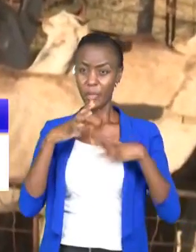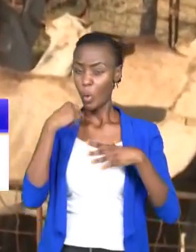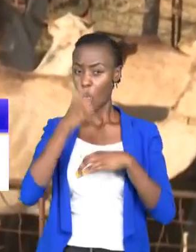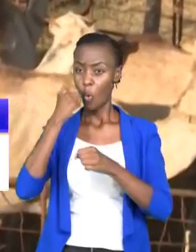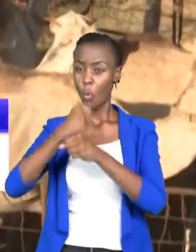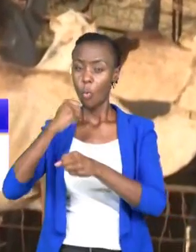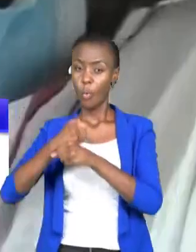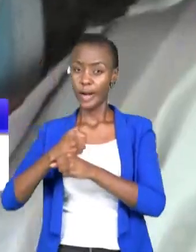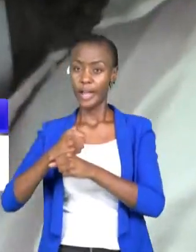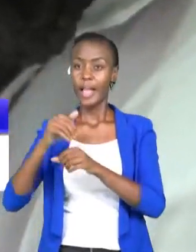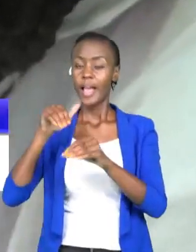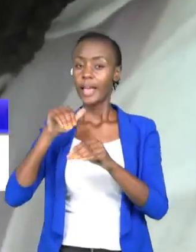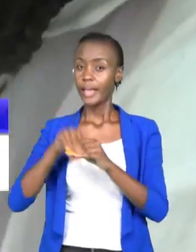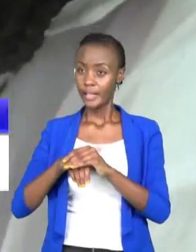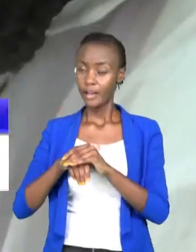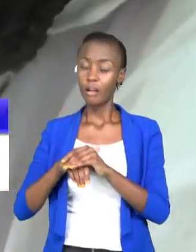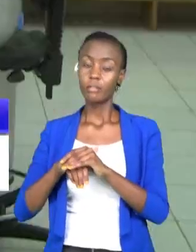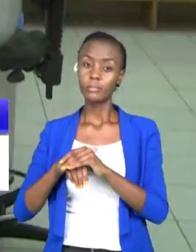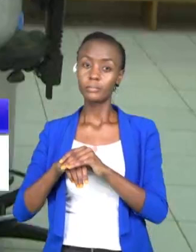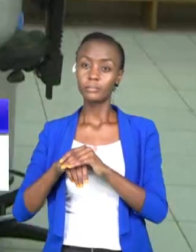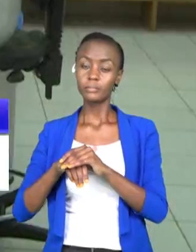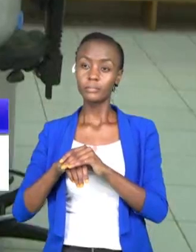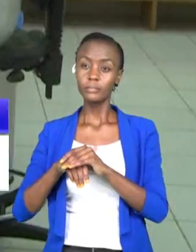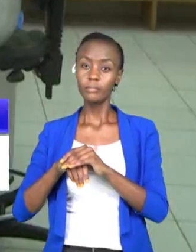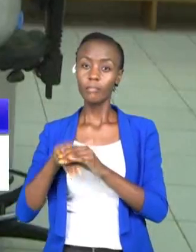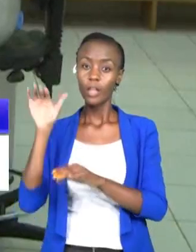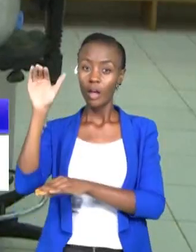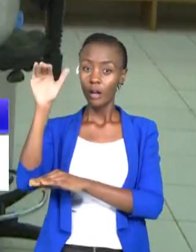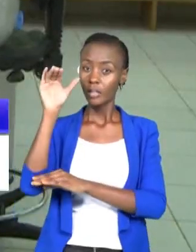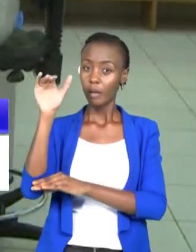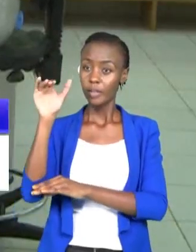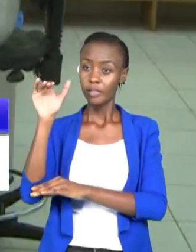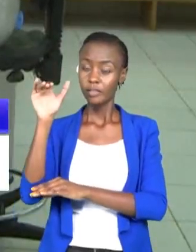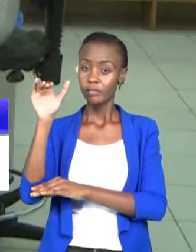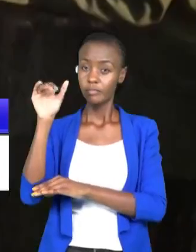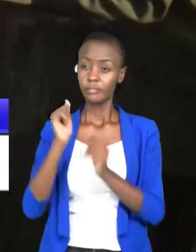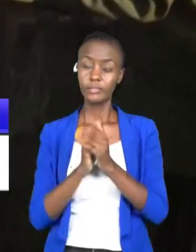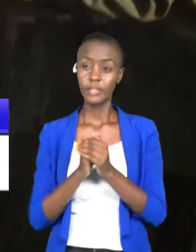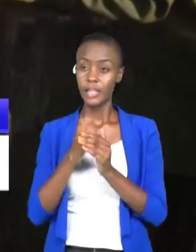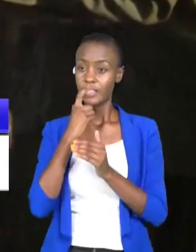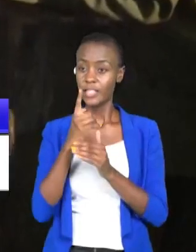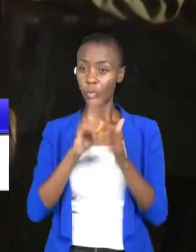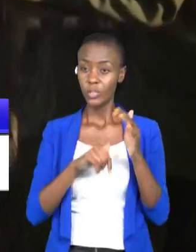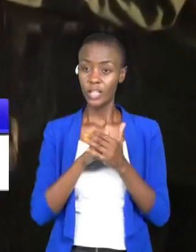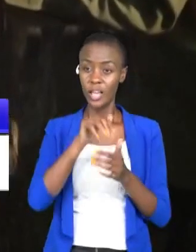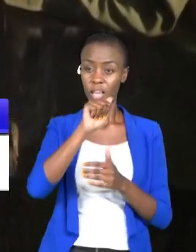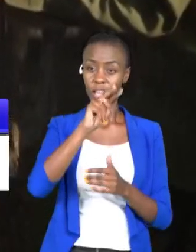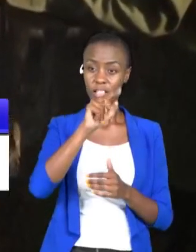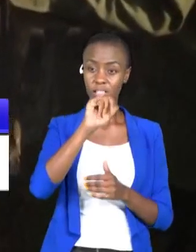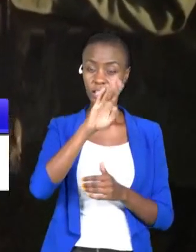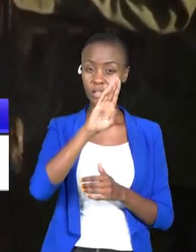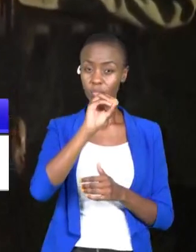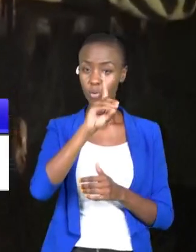camels' slaughterhouses. A study that was done in 2014 showed MERS antibodies in 46% of the camels